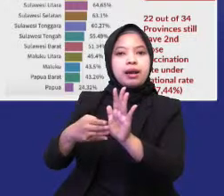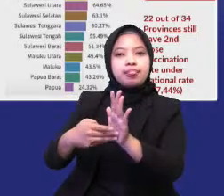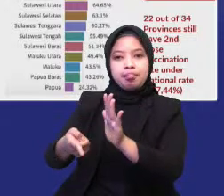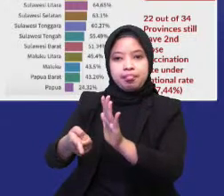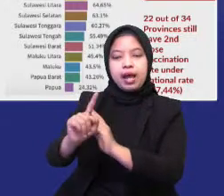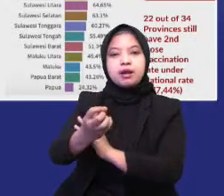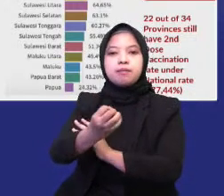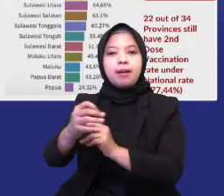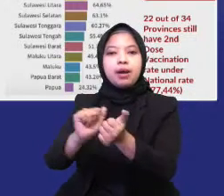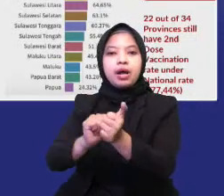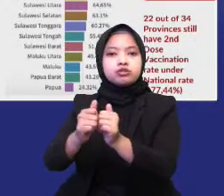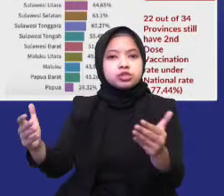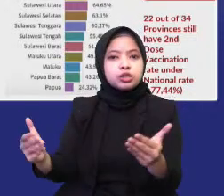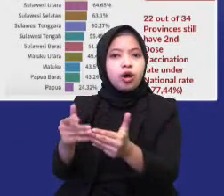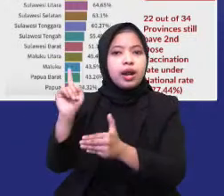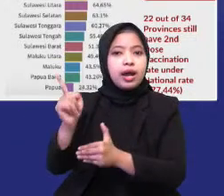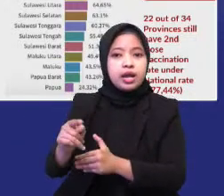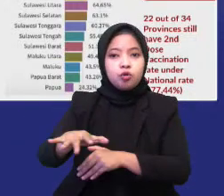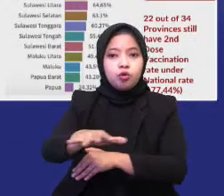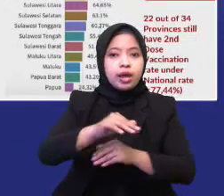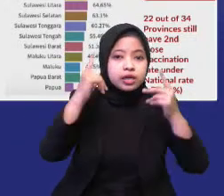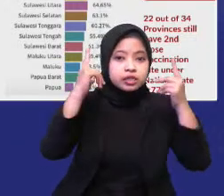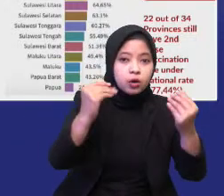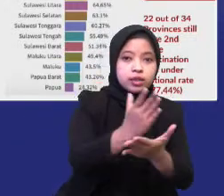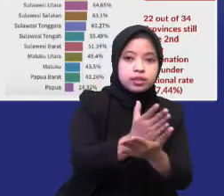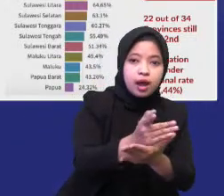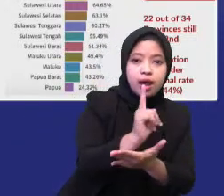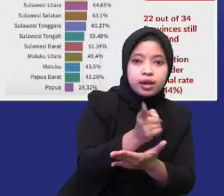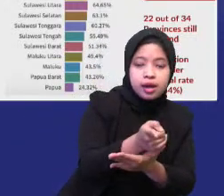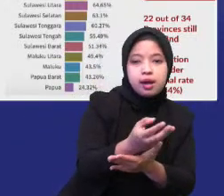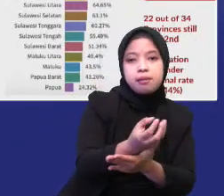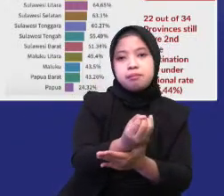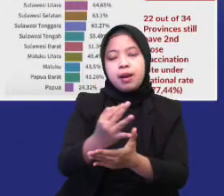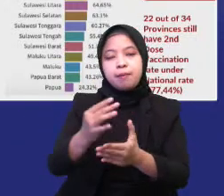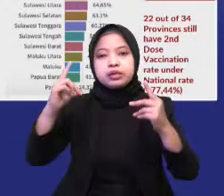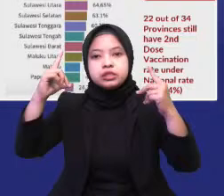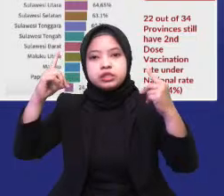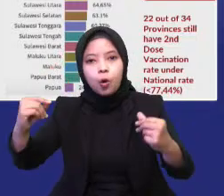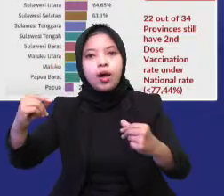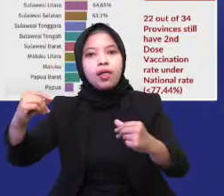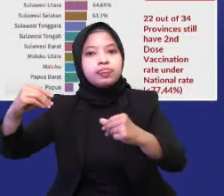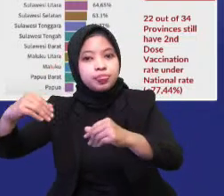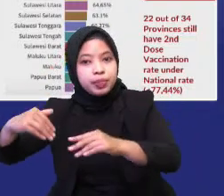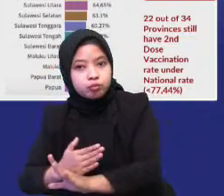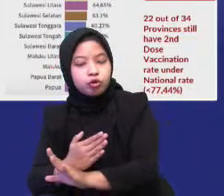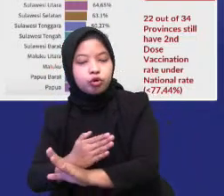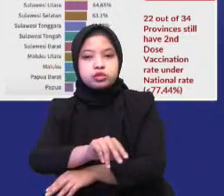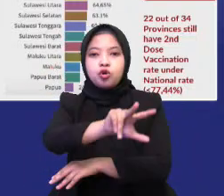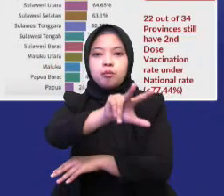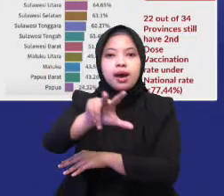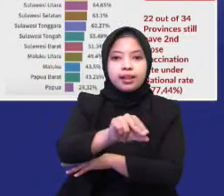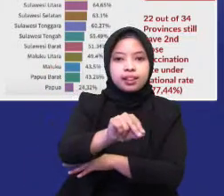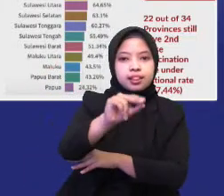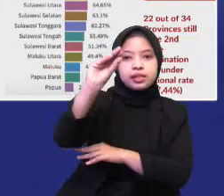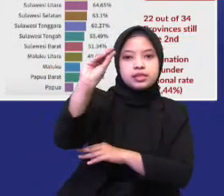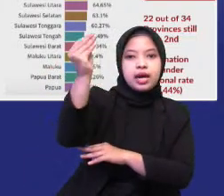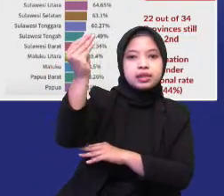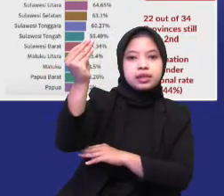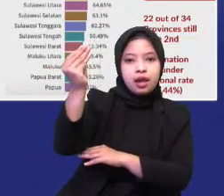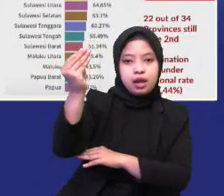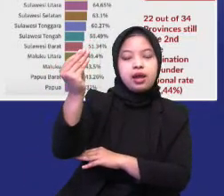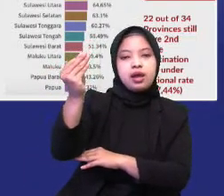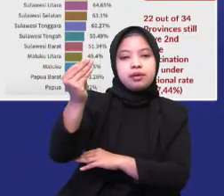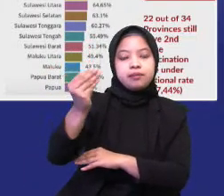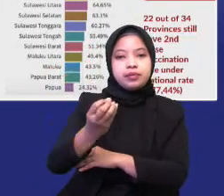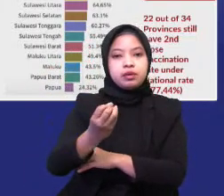81 cases, Central Java 47 cases, West Java 35 cases, DKI Jakarta